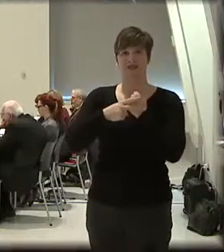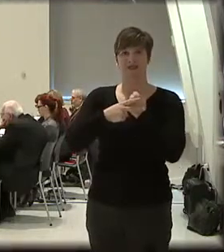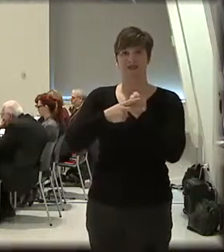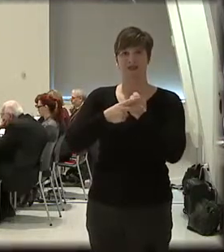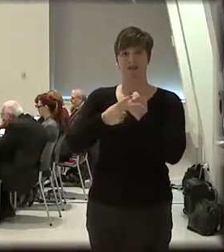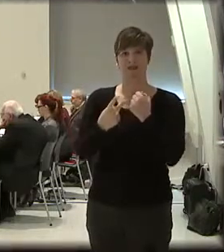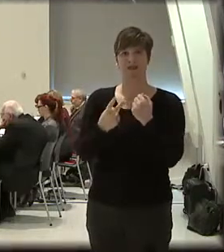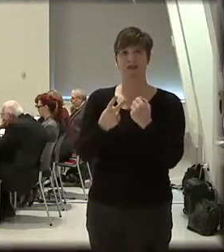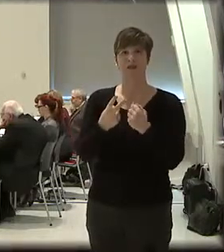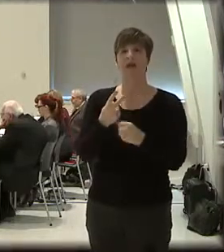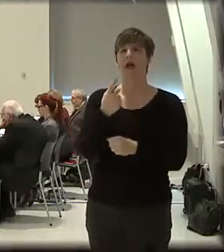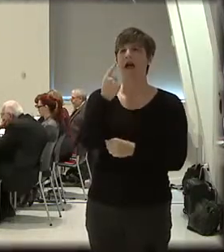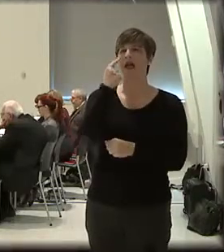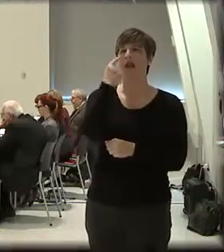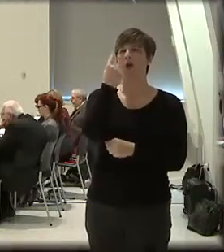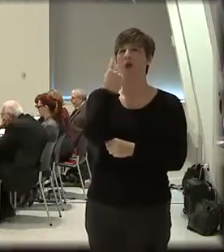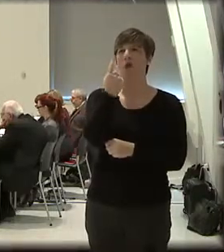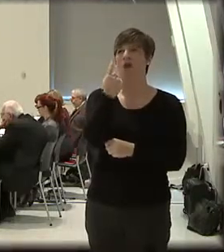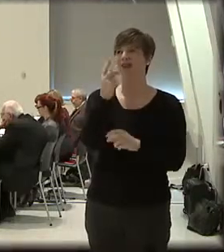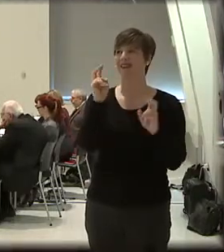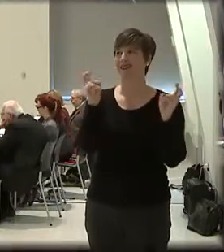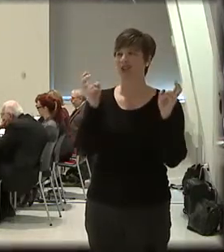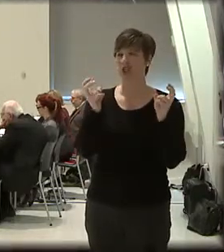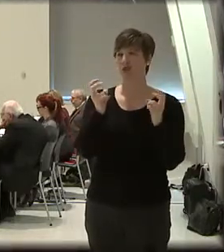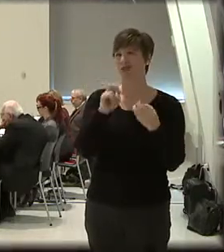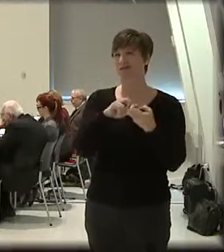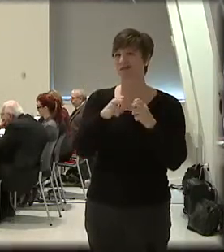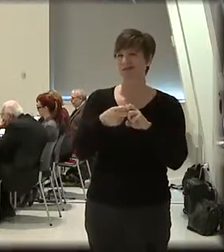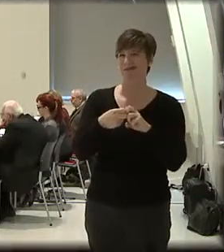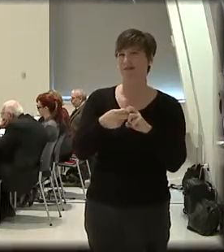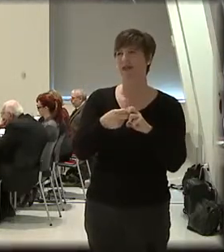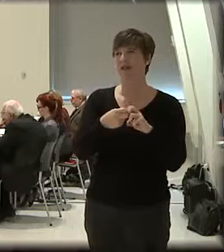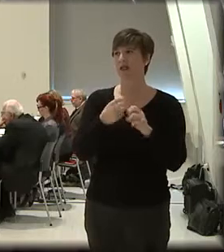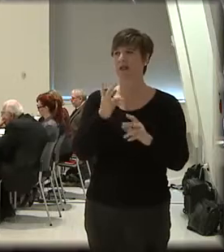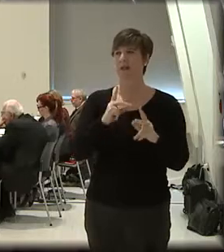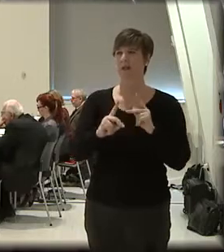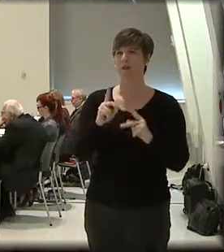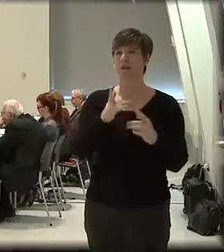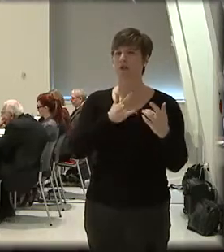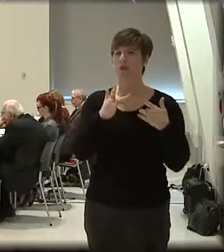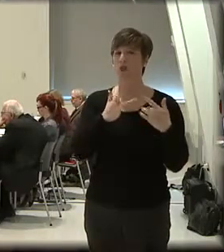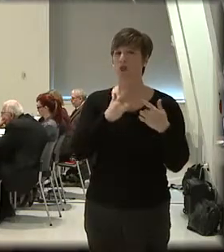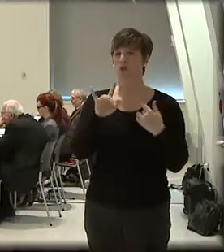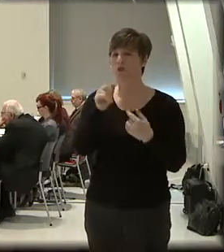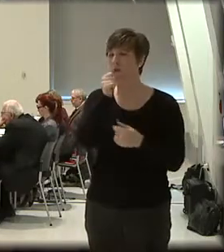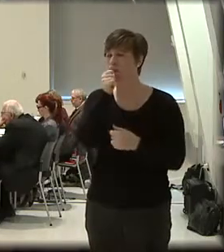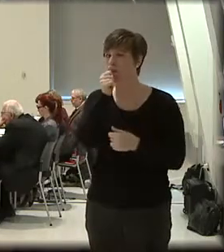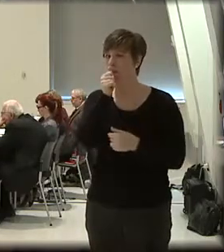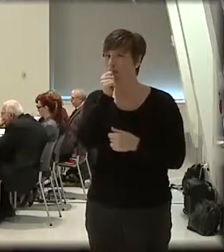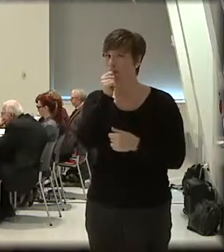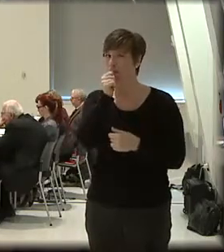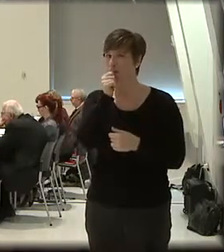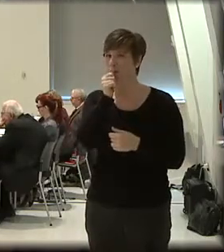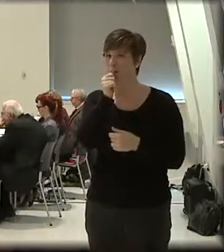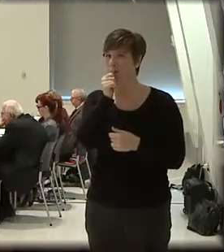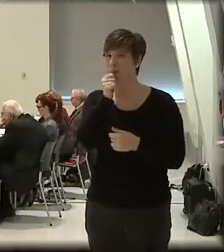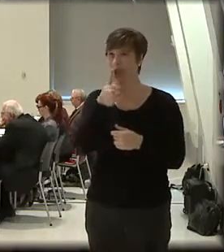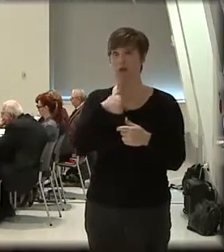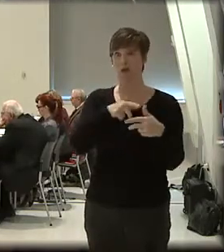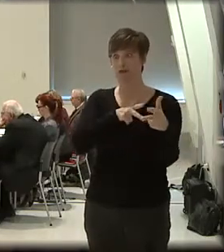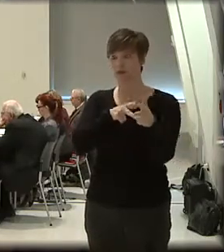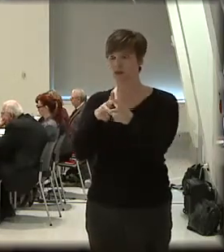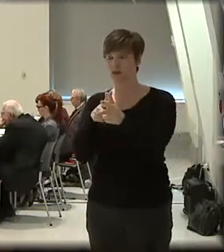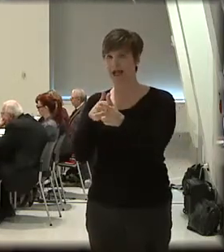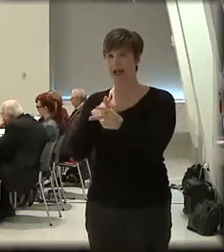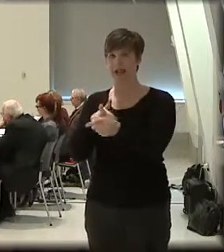think, you know, one of the issues people are very concerned about from a privacy standpoint is, you know, I was pulled over, I